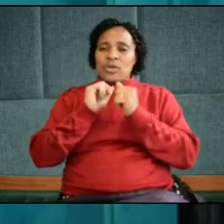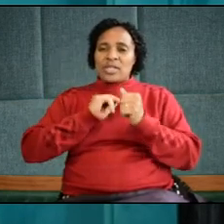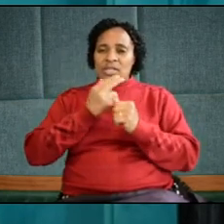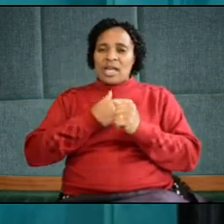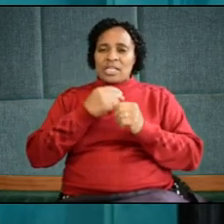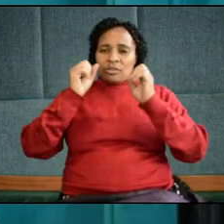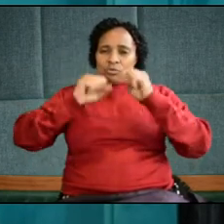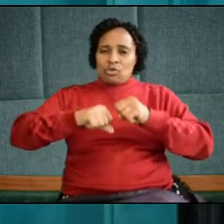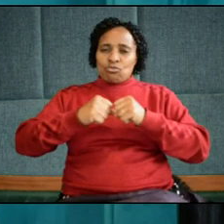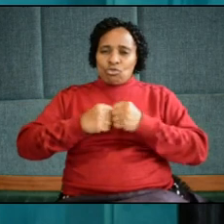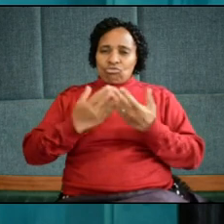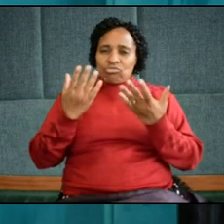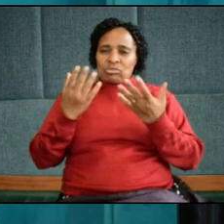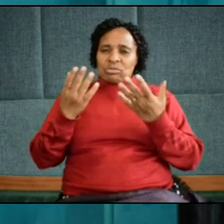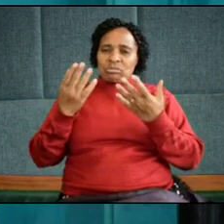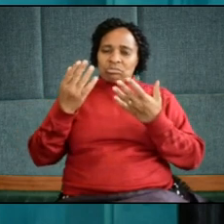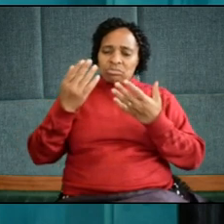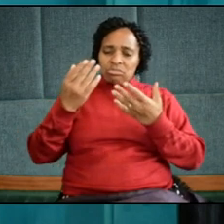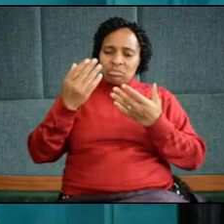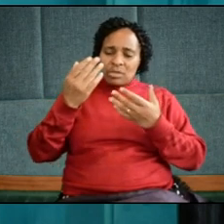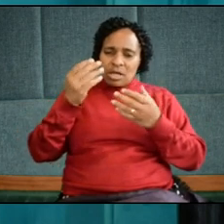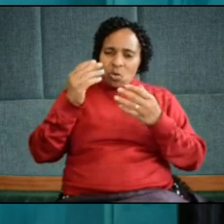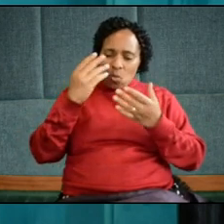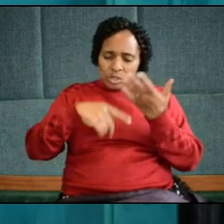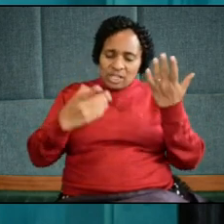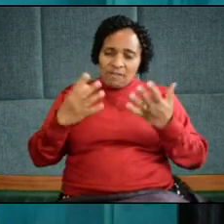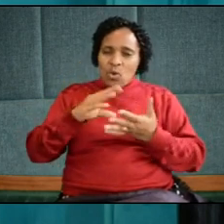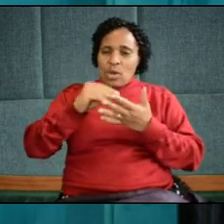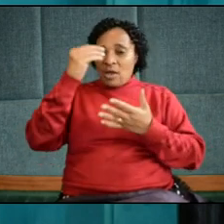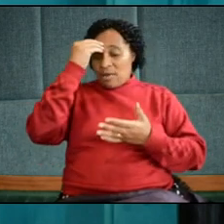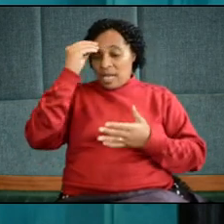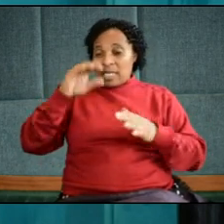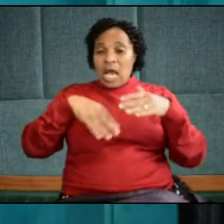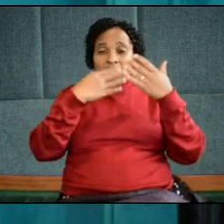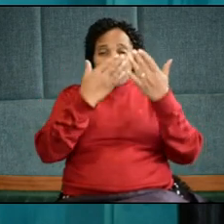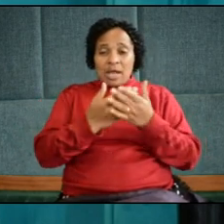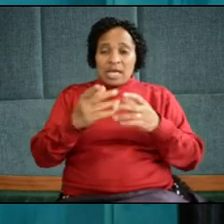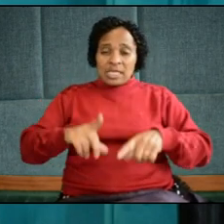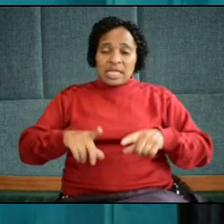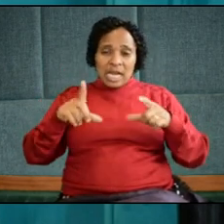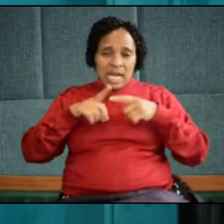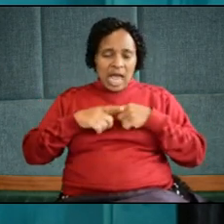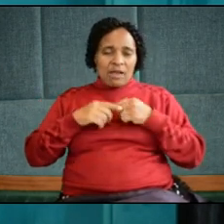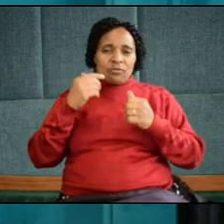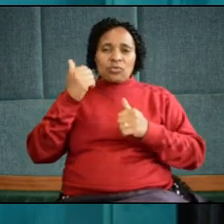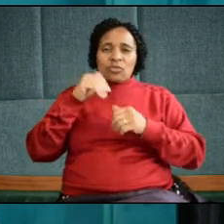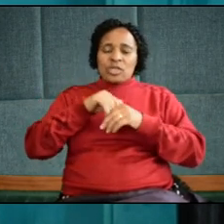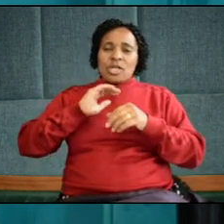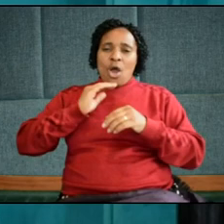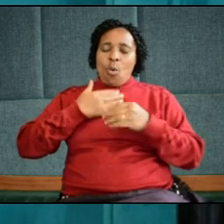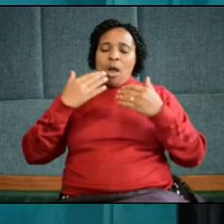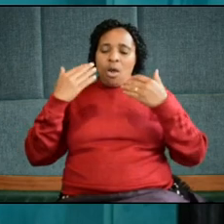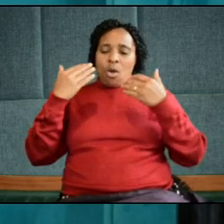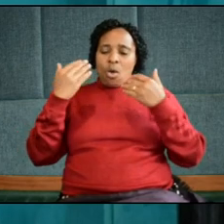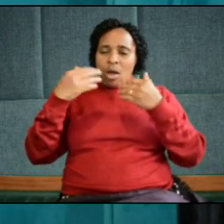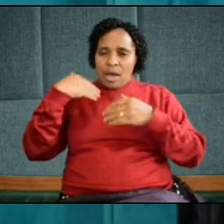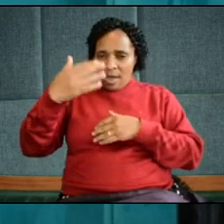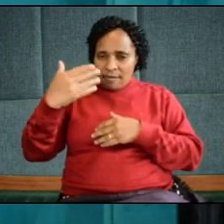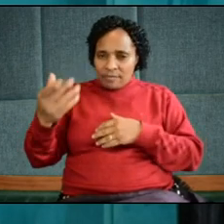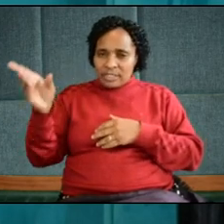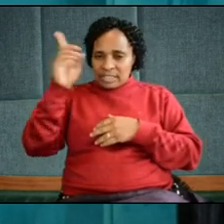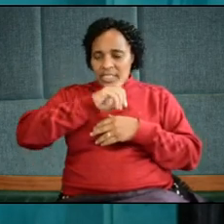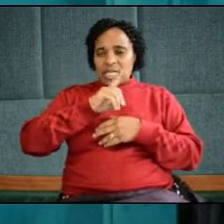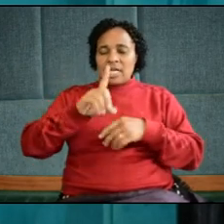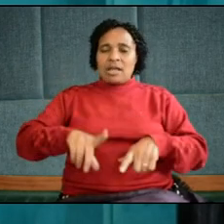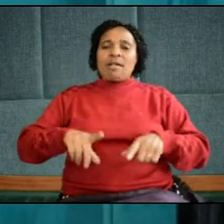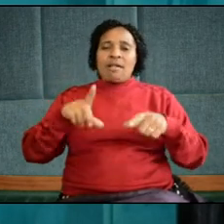we be able to internalize what you've learned, and may we be able to apply the life concepts that you've given us in our own daily endeavors, oh